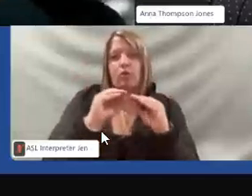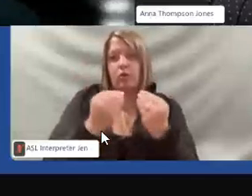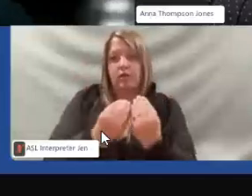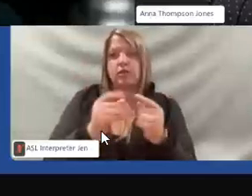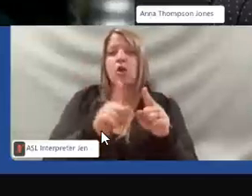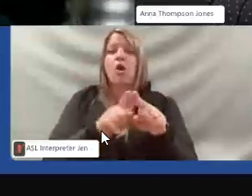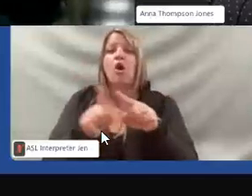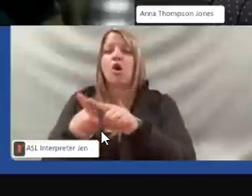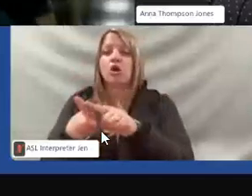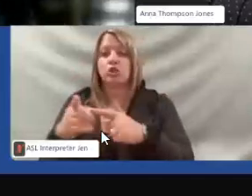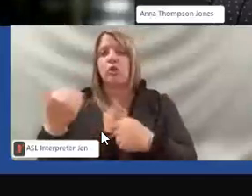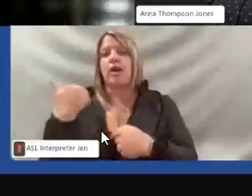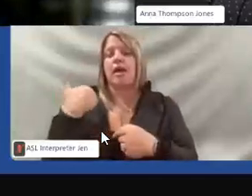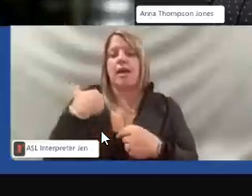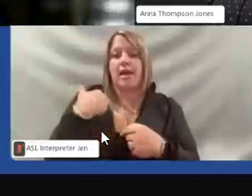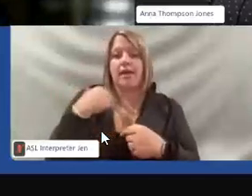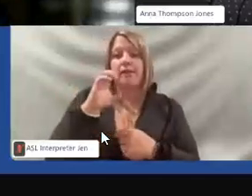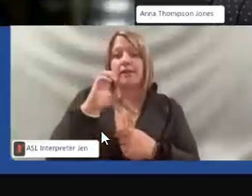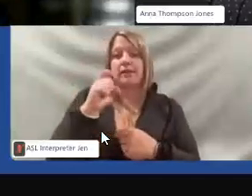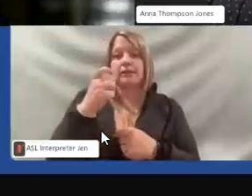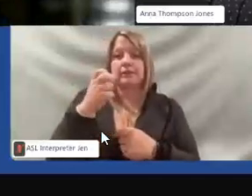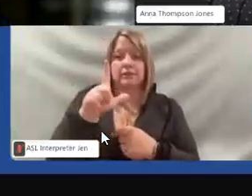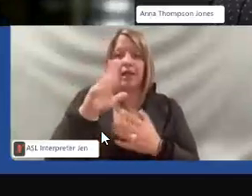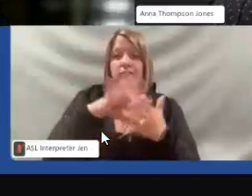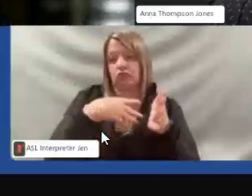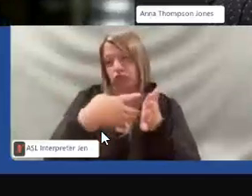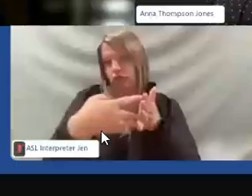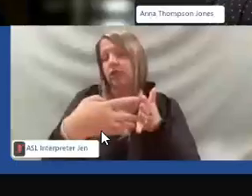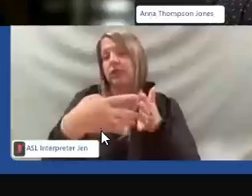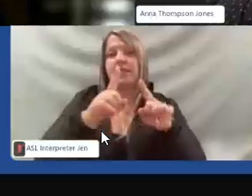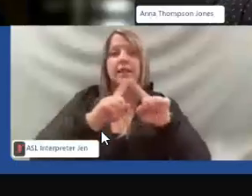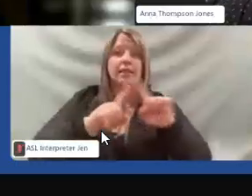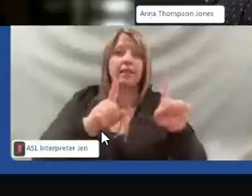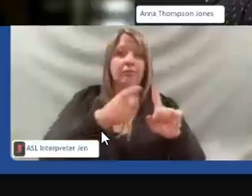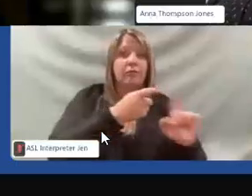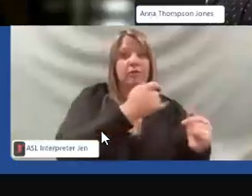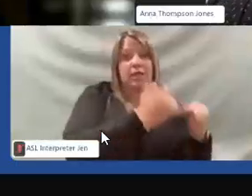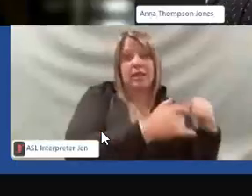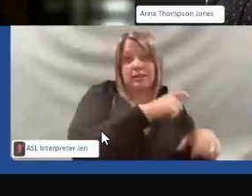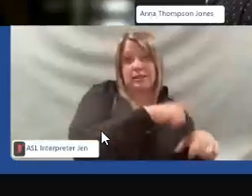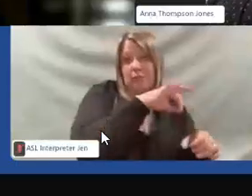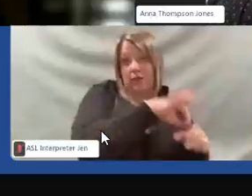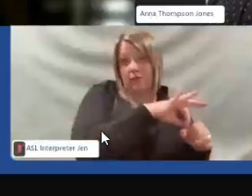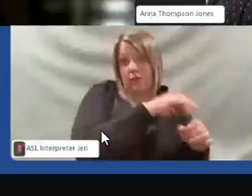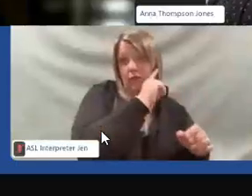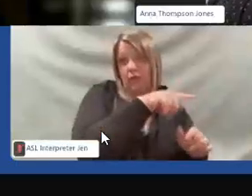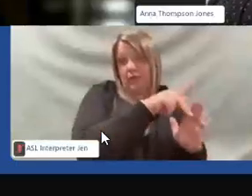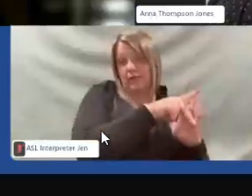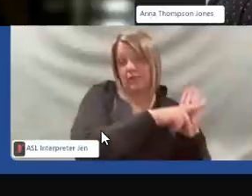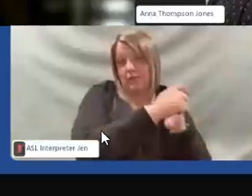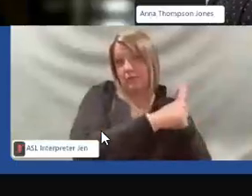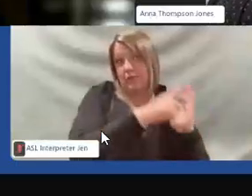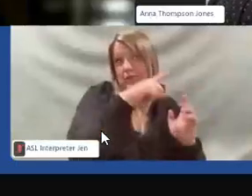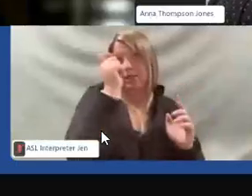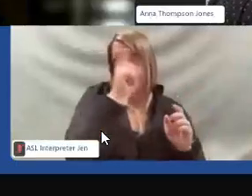put together an Excel sheet that lists the differences between the last time that we voted for this policy manual, which would have been summer